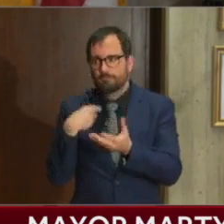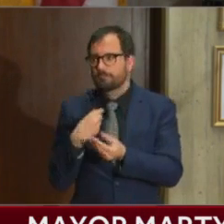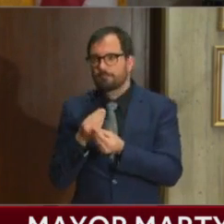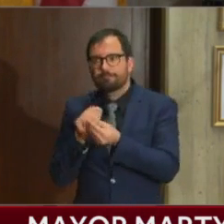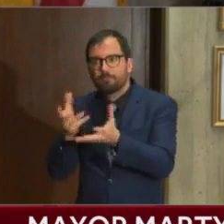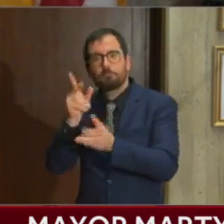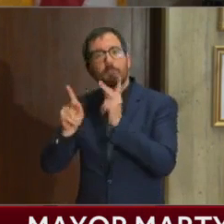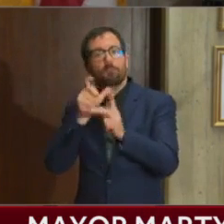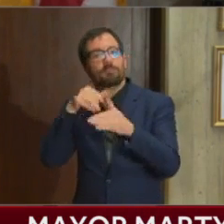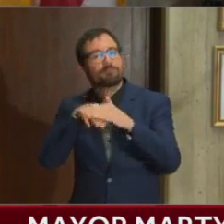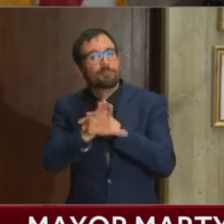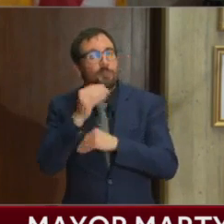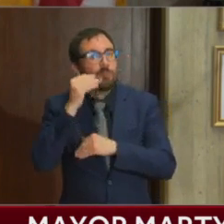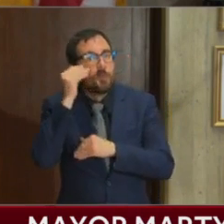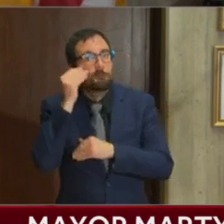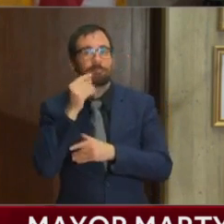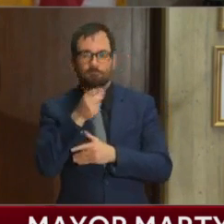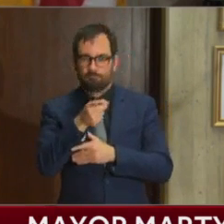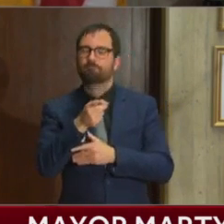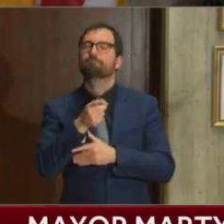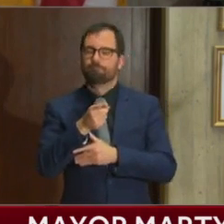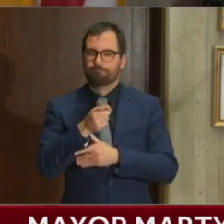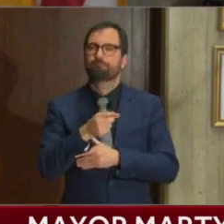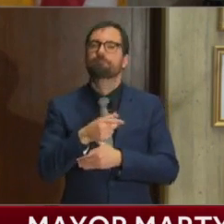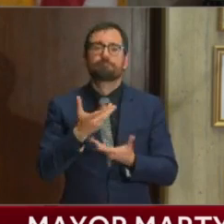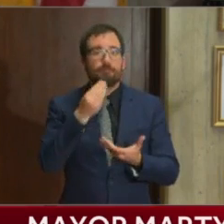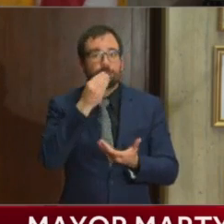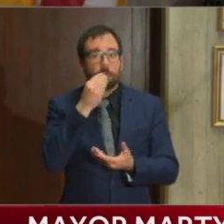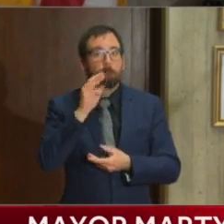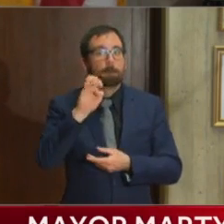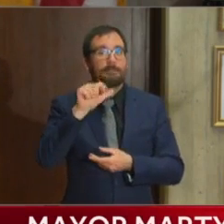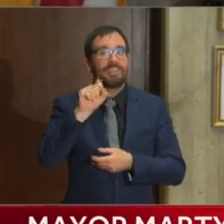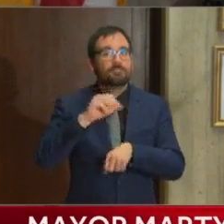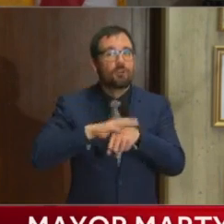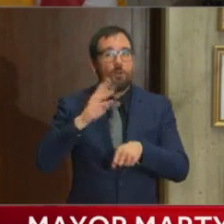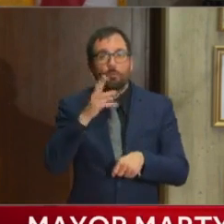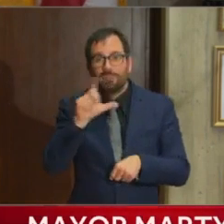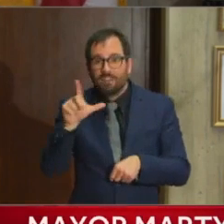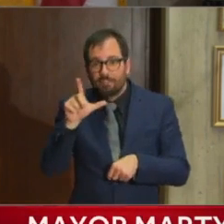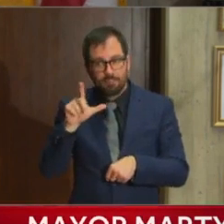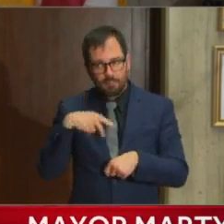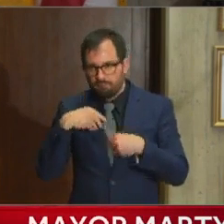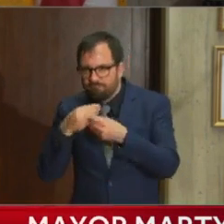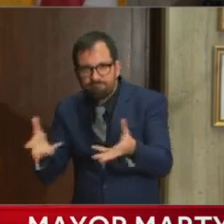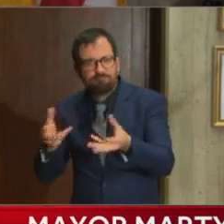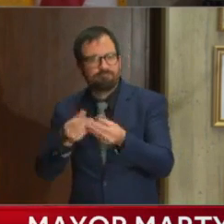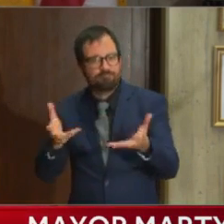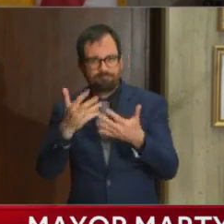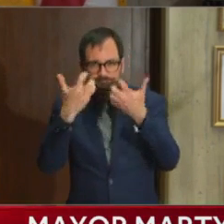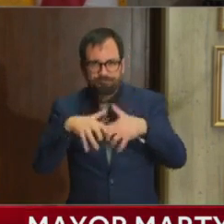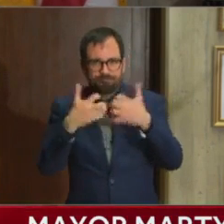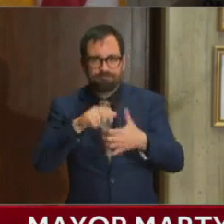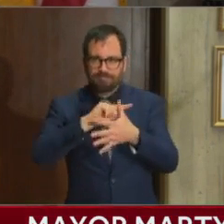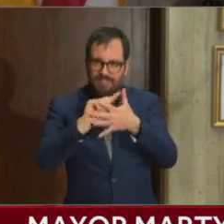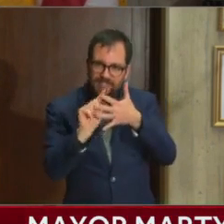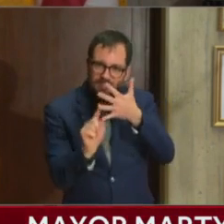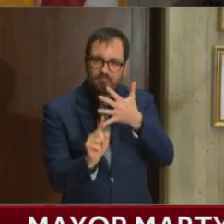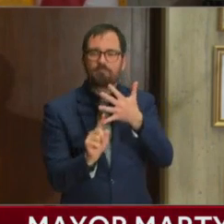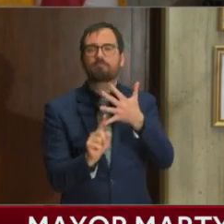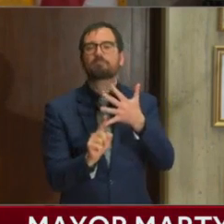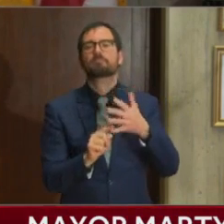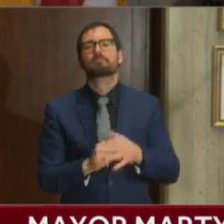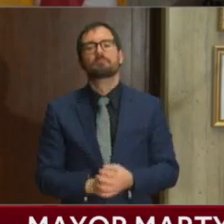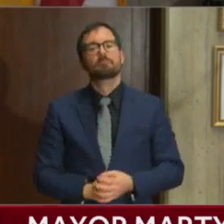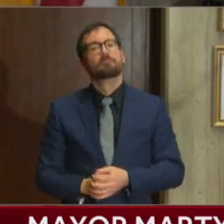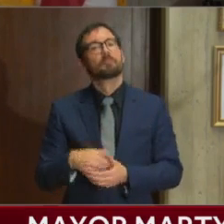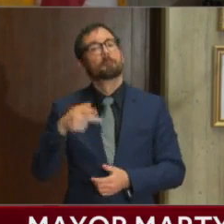are working to ensure that home health care workers and personal care attendants have the materials that they need. Nursing homes